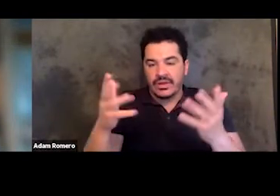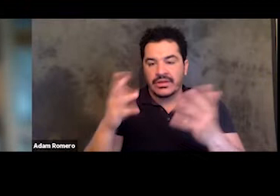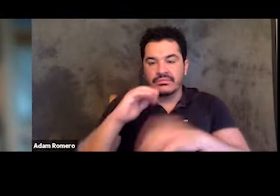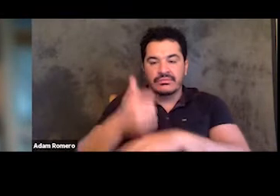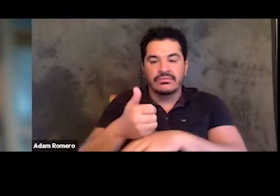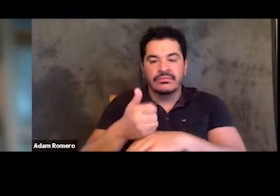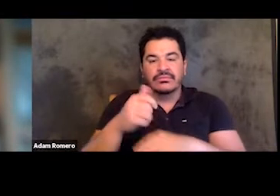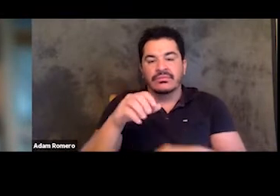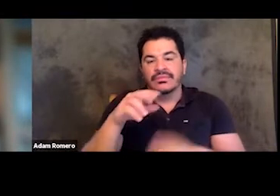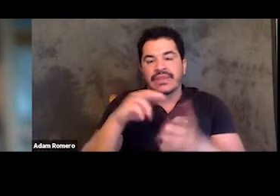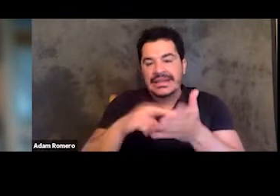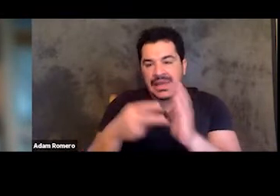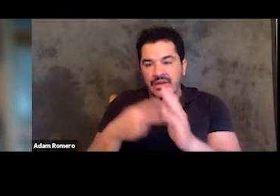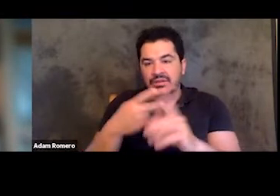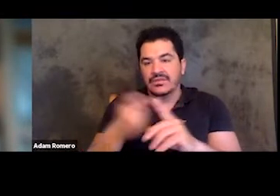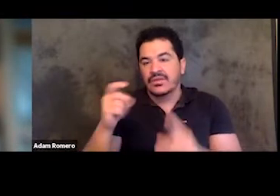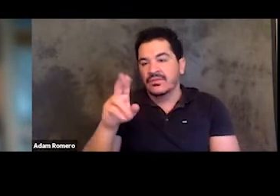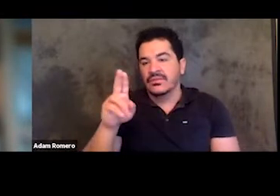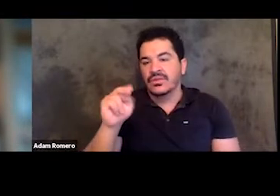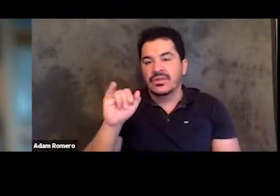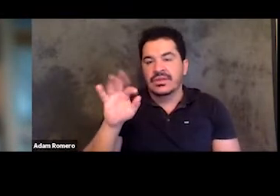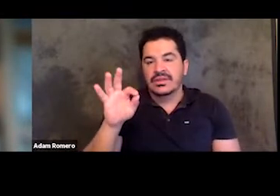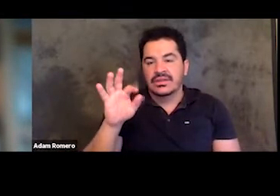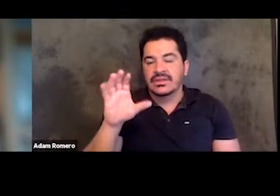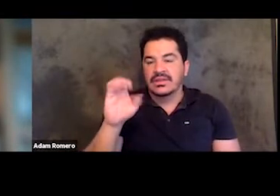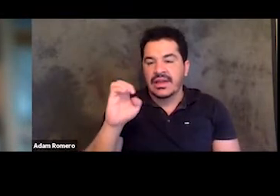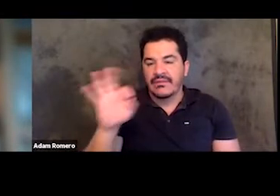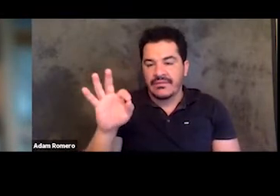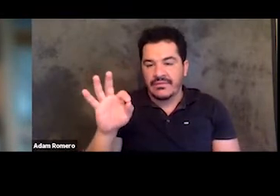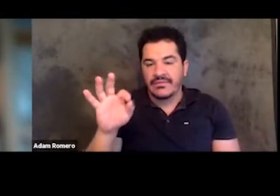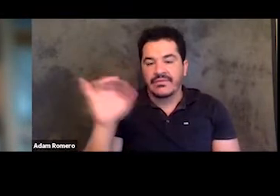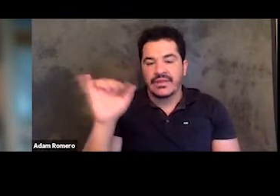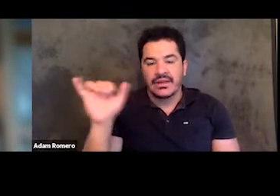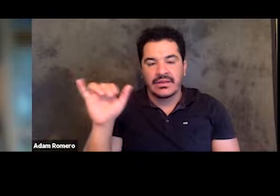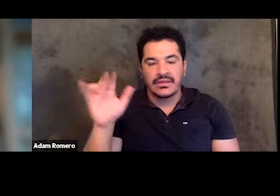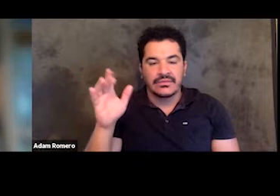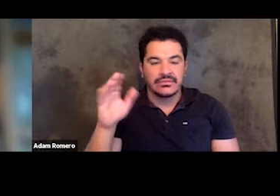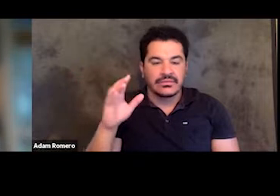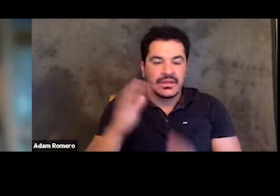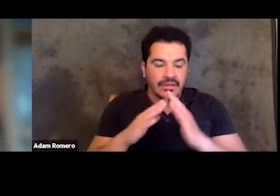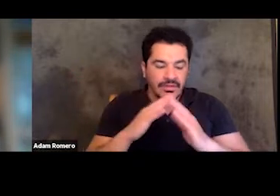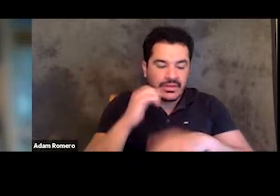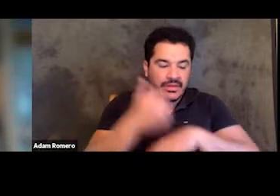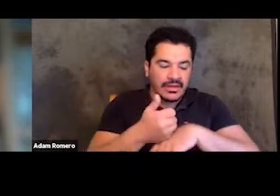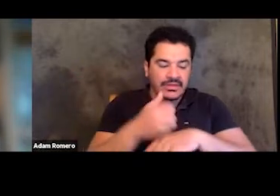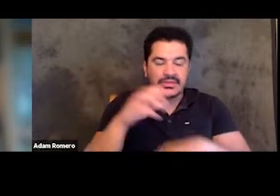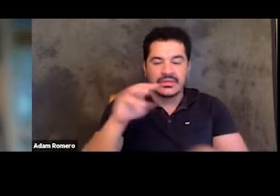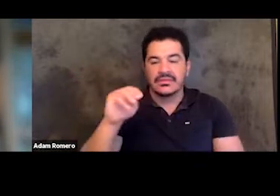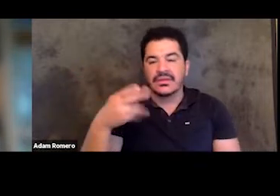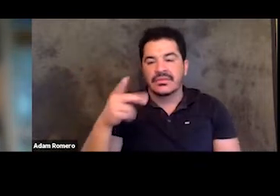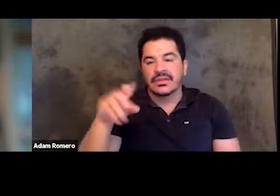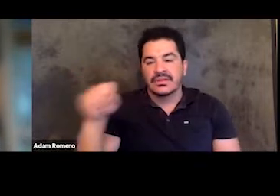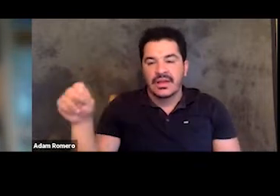existing indicators from UNICEF's operational guidelines on community-based MHPSS, and the Interagency